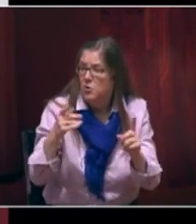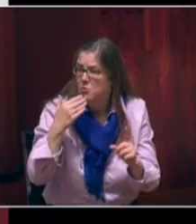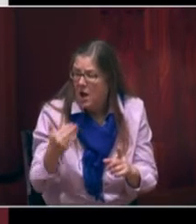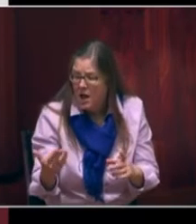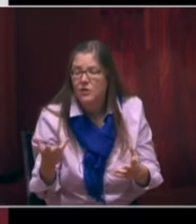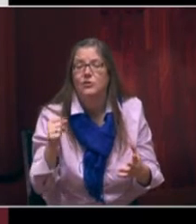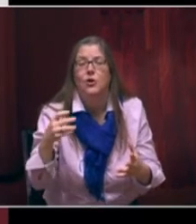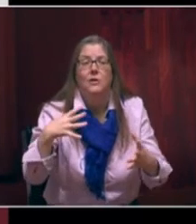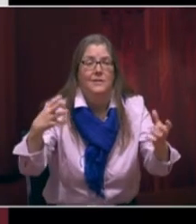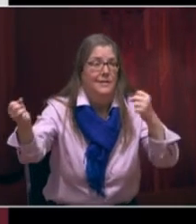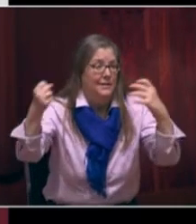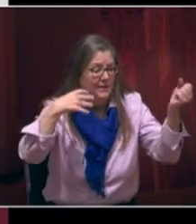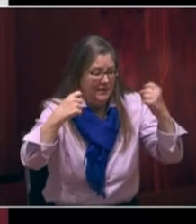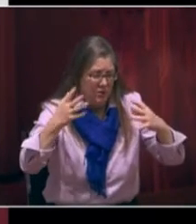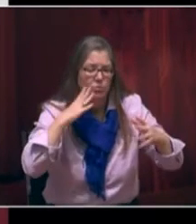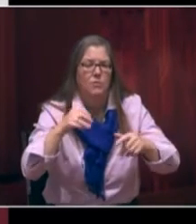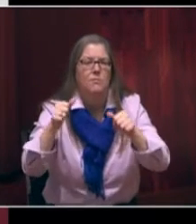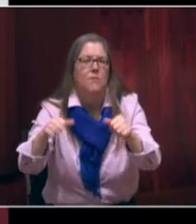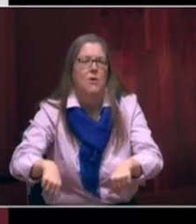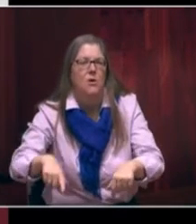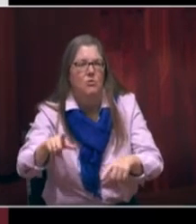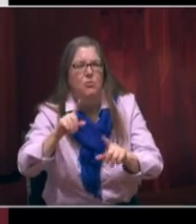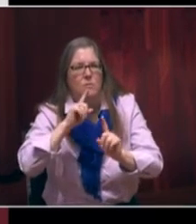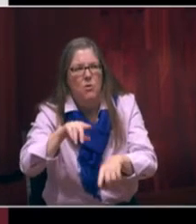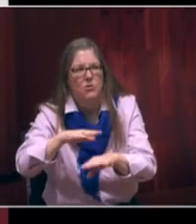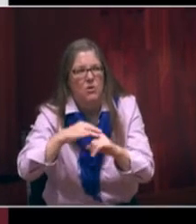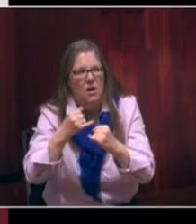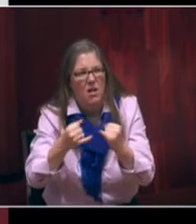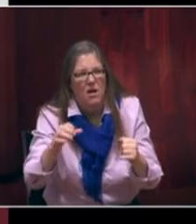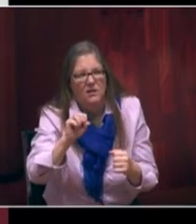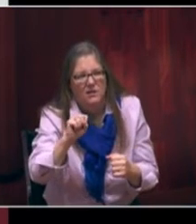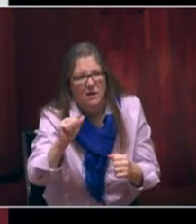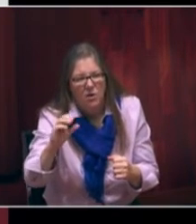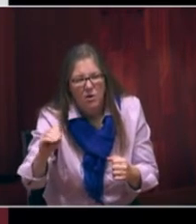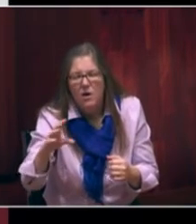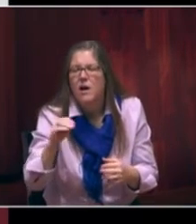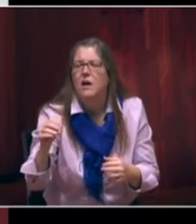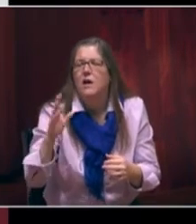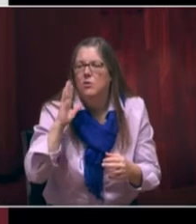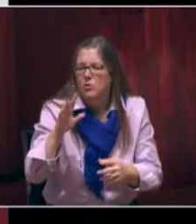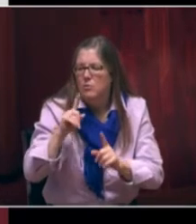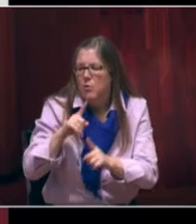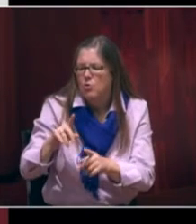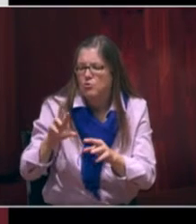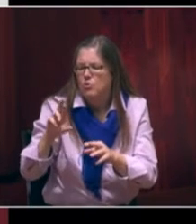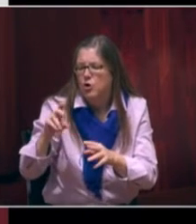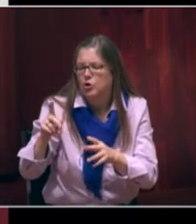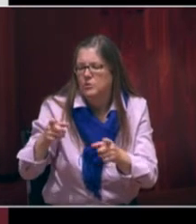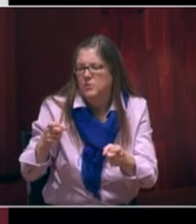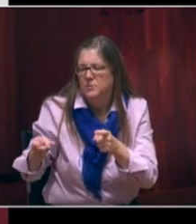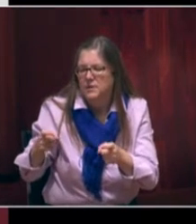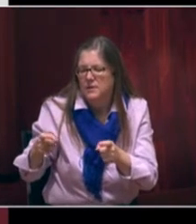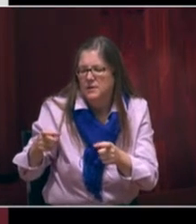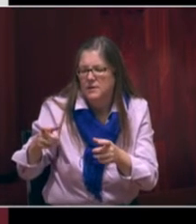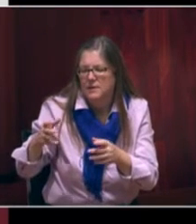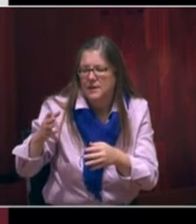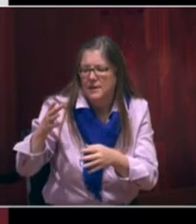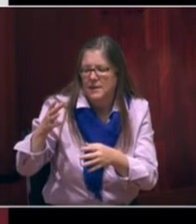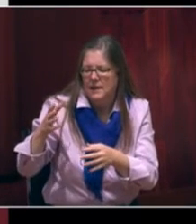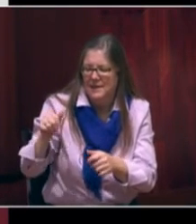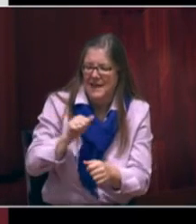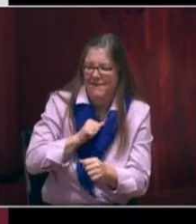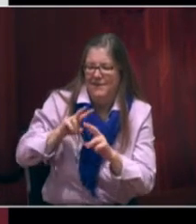as we get them in, we'll be posting the SAO reports up online. We also, of course, will be posting the records management complete self-assessment when